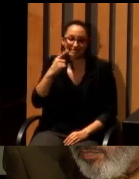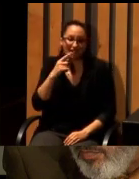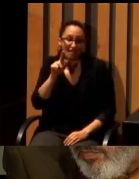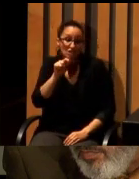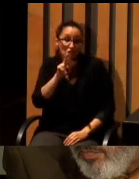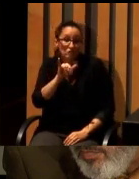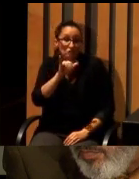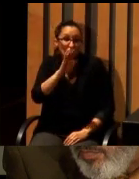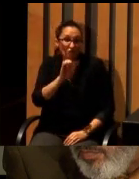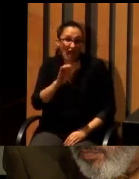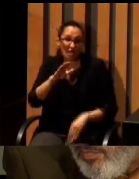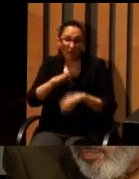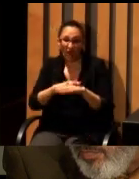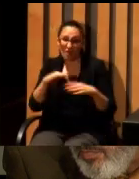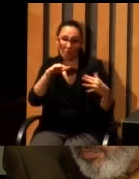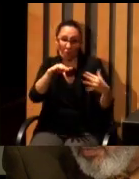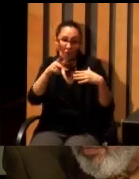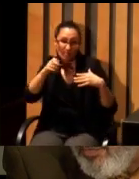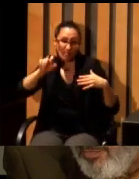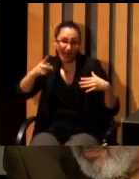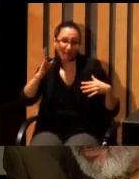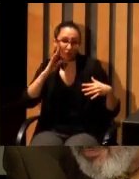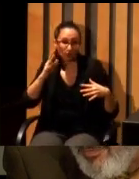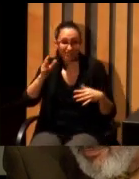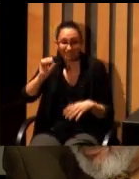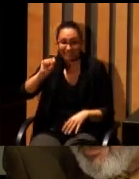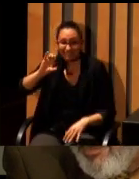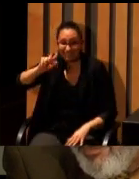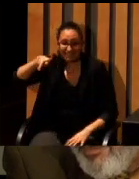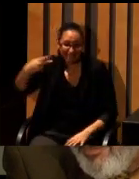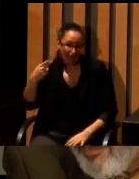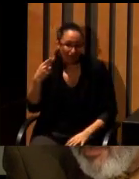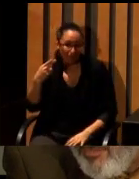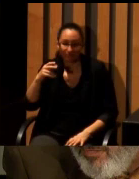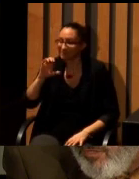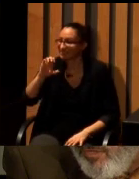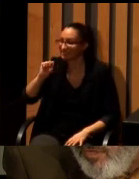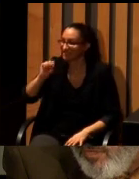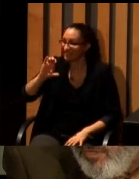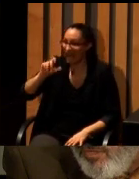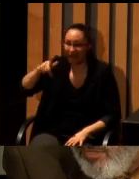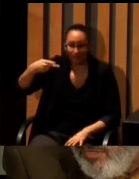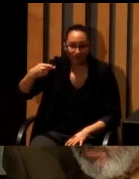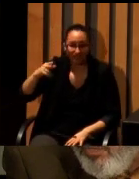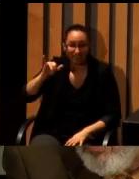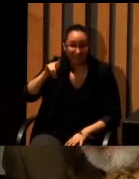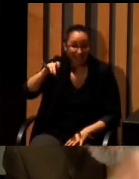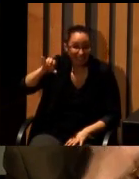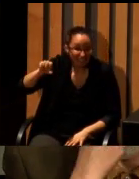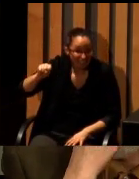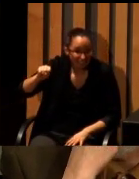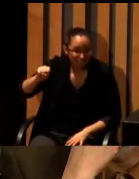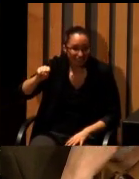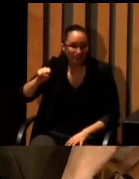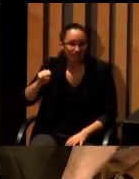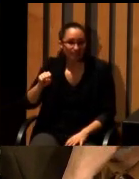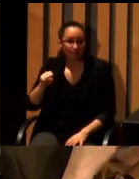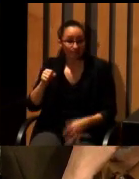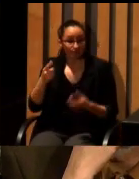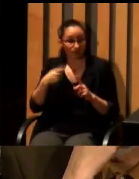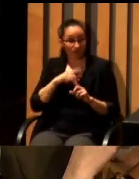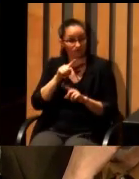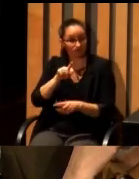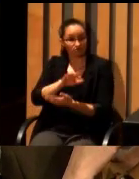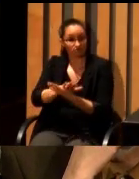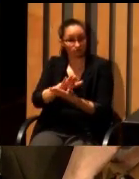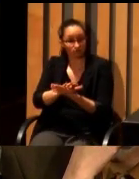Scalp Yanks, and Twin Bill. And then, when I was in grammar school, my sister Moira began dating a man named